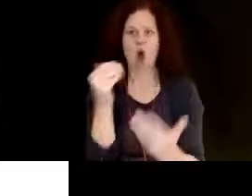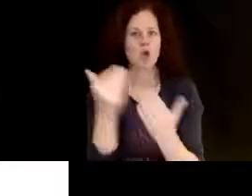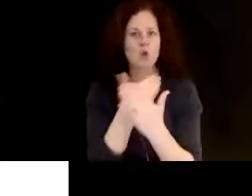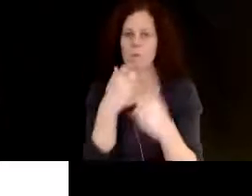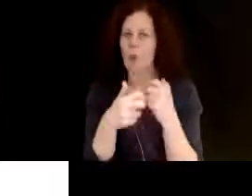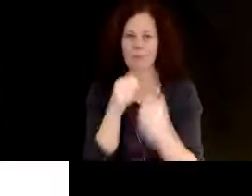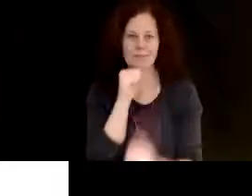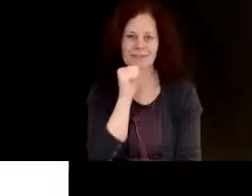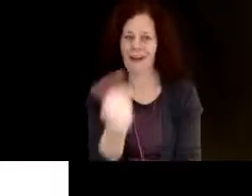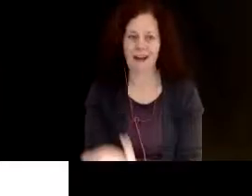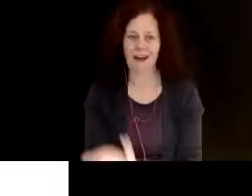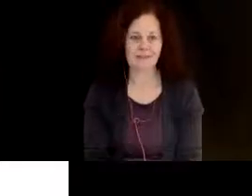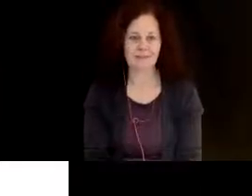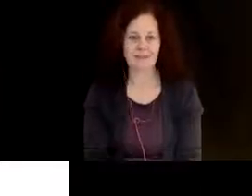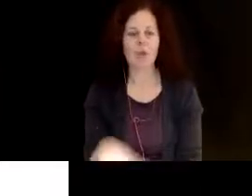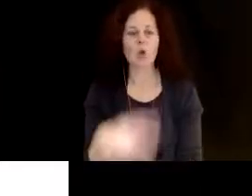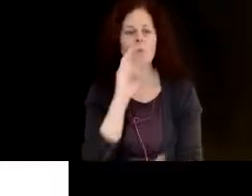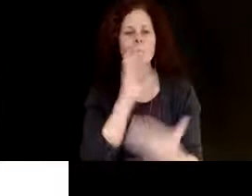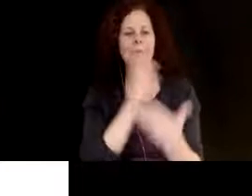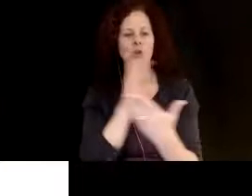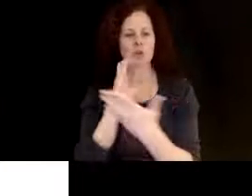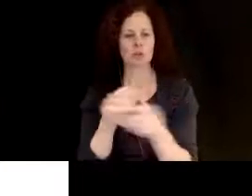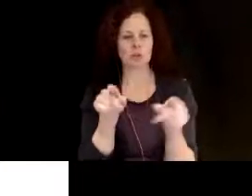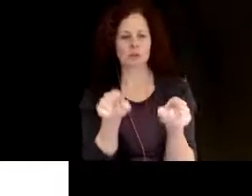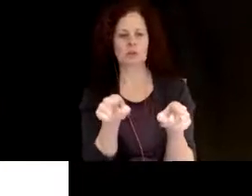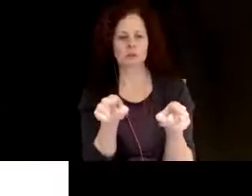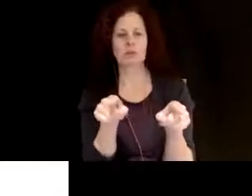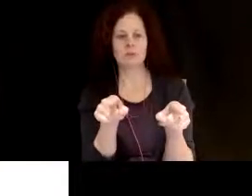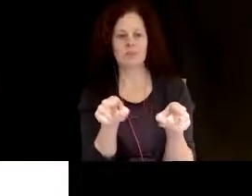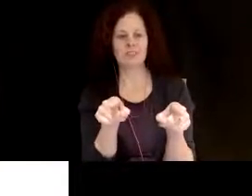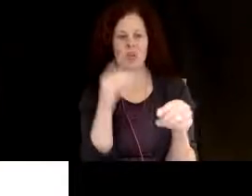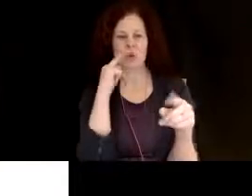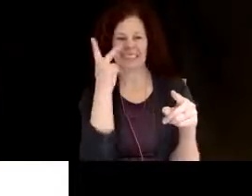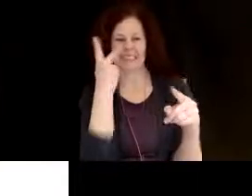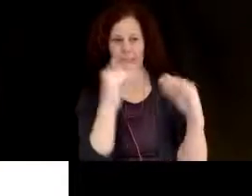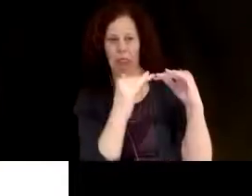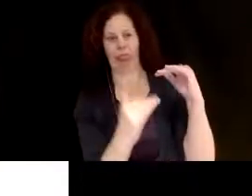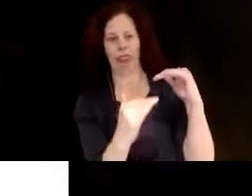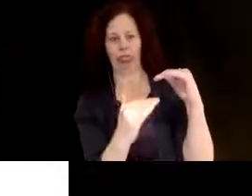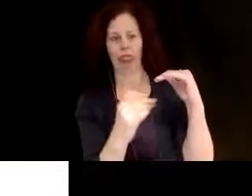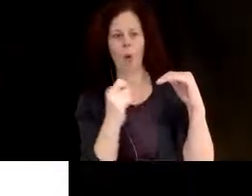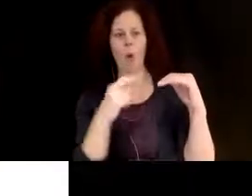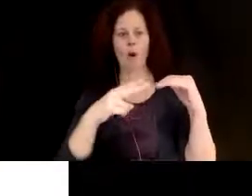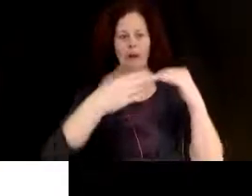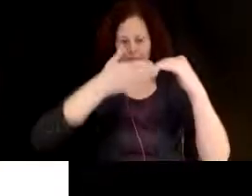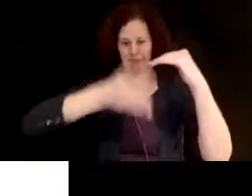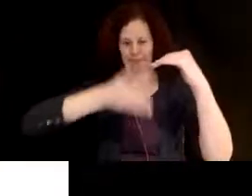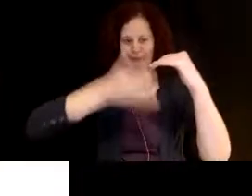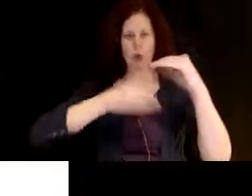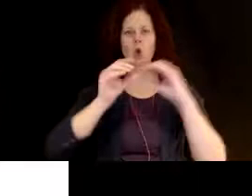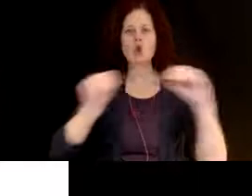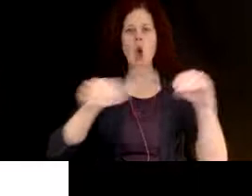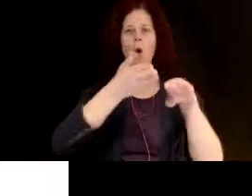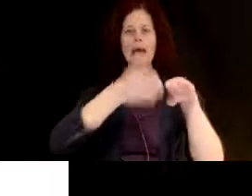One is a corner with no curb cut, and one is a badly broken sidewalk. And I'll say that, there's no doubt